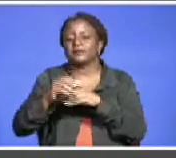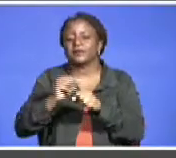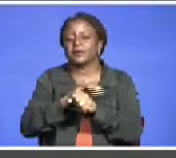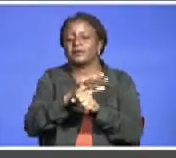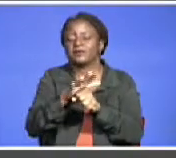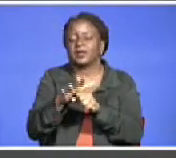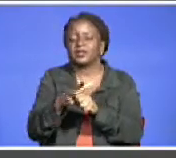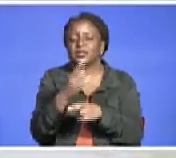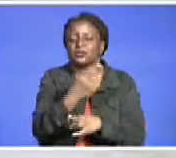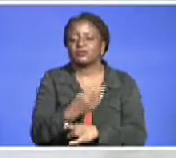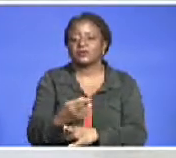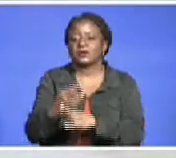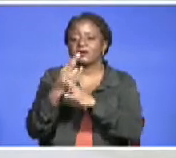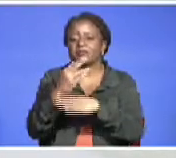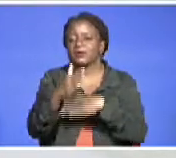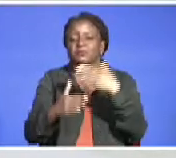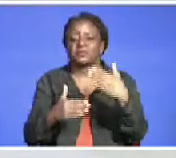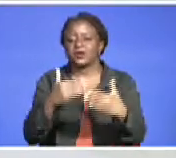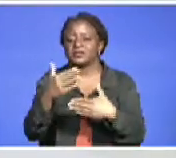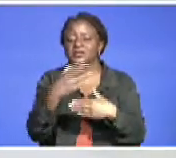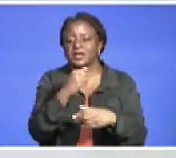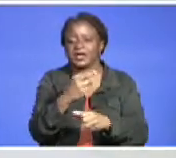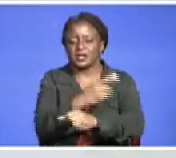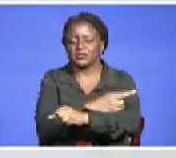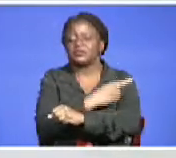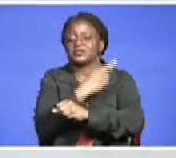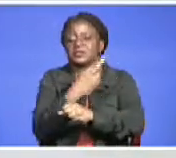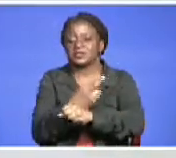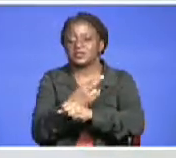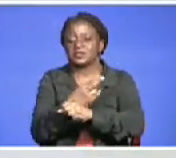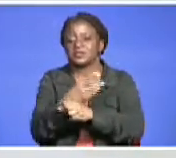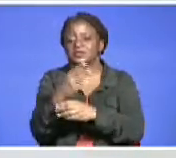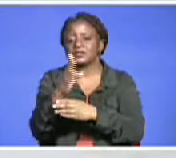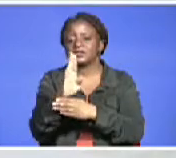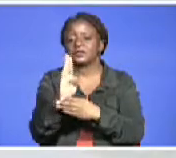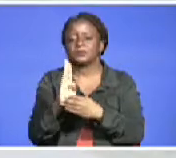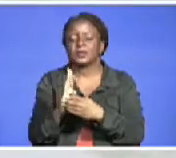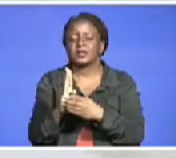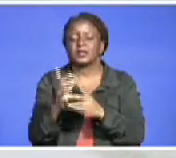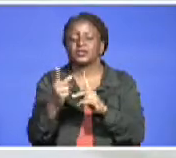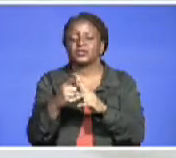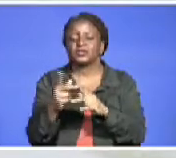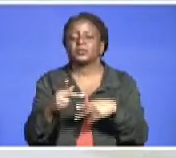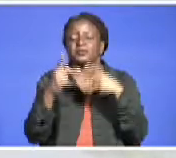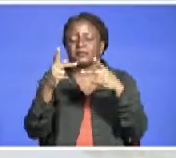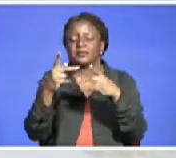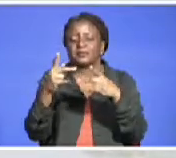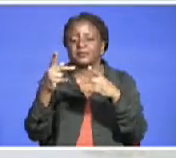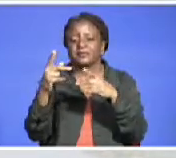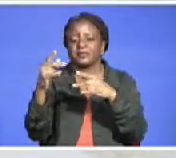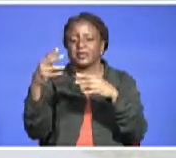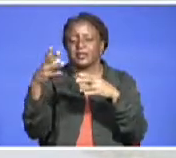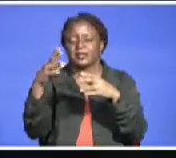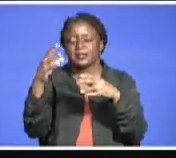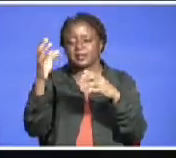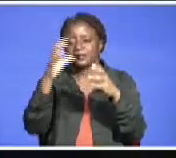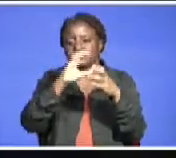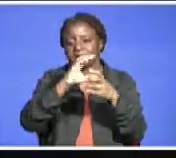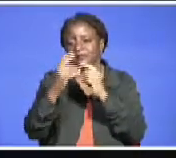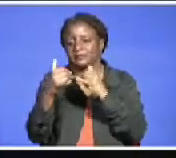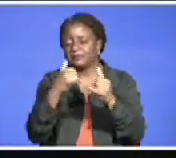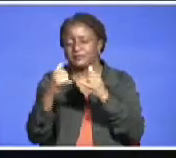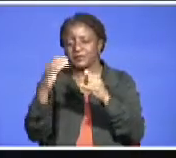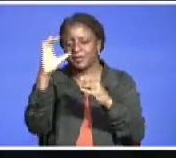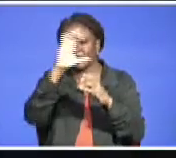recovery process and resilience building to combat climate change, among the issues topping the agenda at the 50th regular session of the